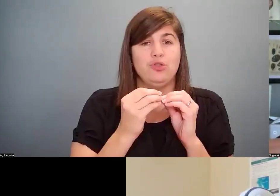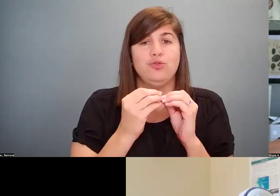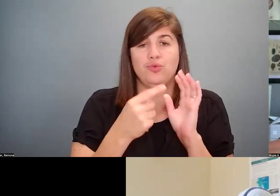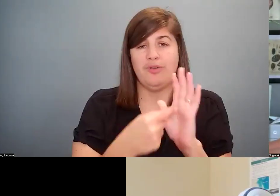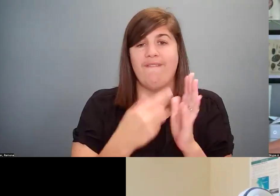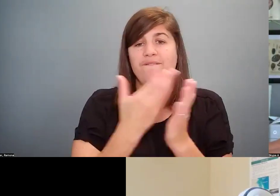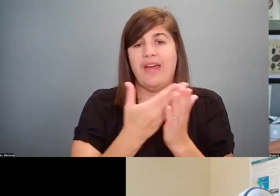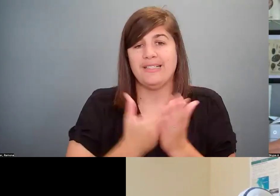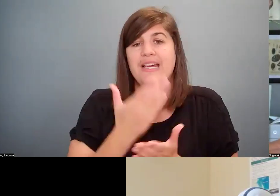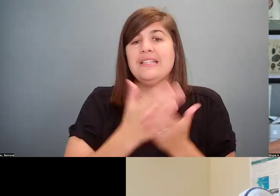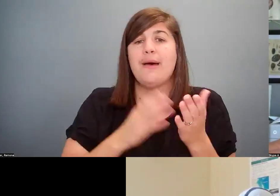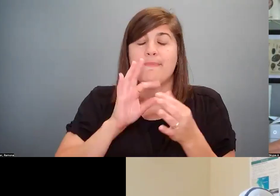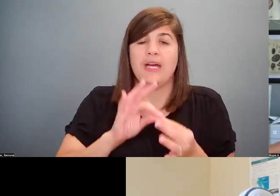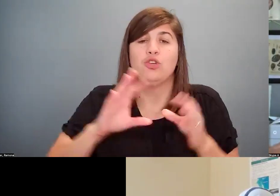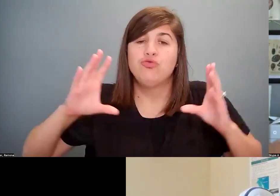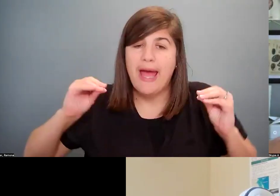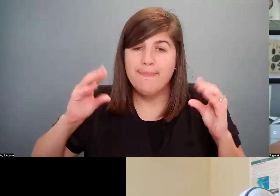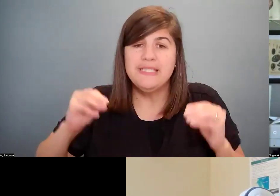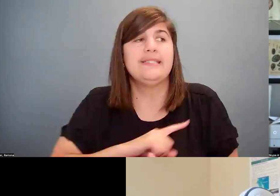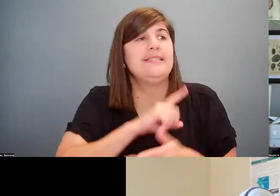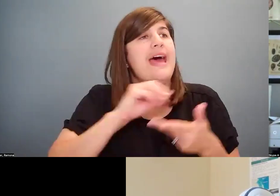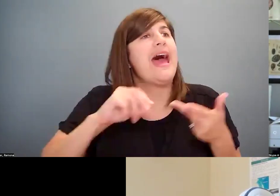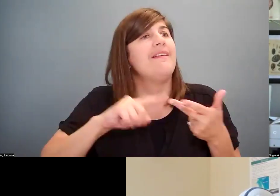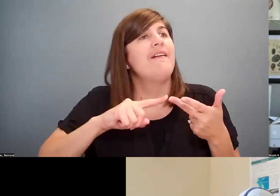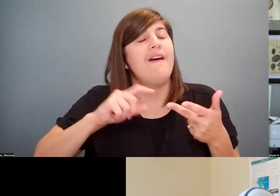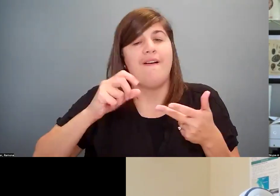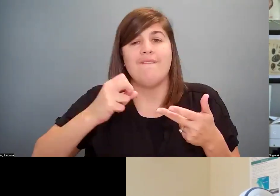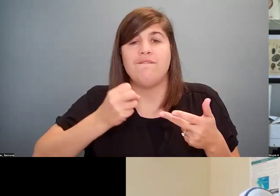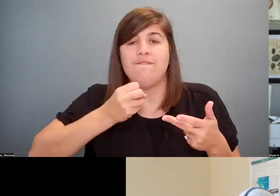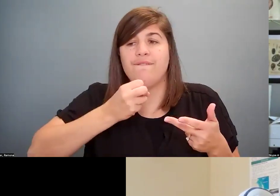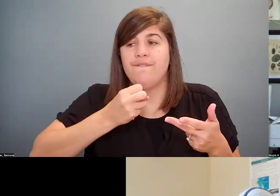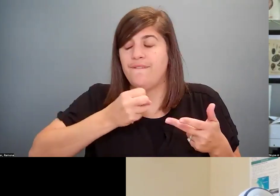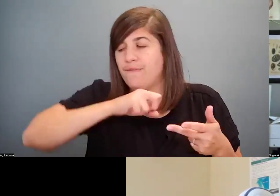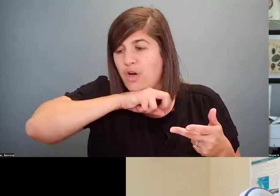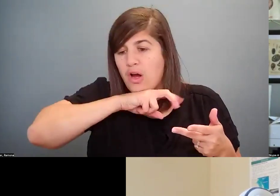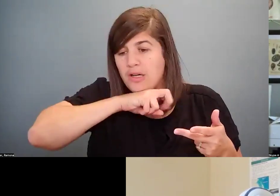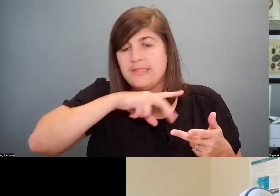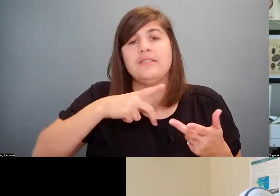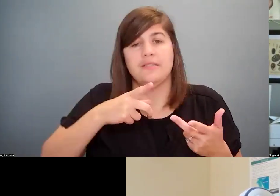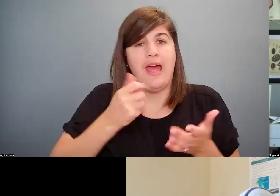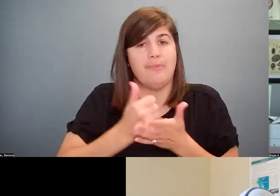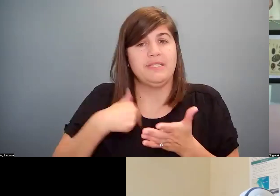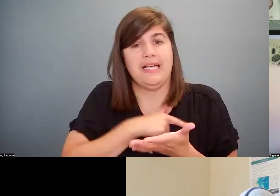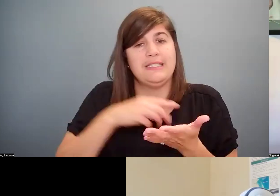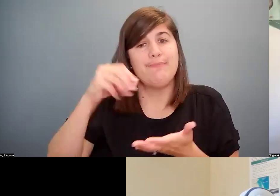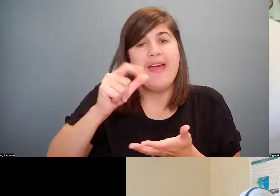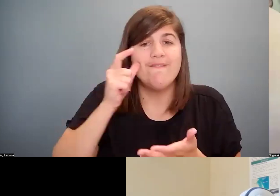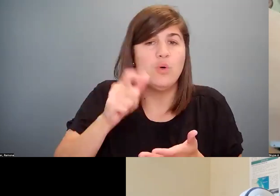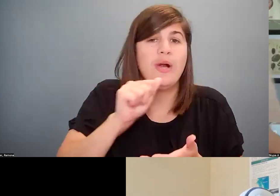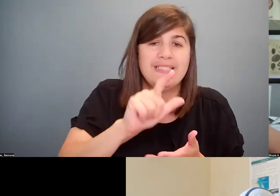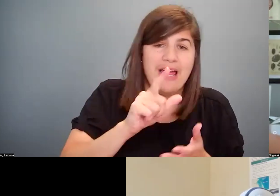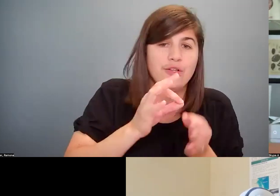also have some on crabs and frogs. This helps us be able to pay for ASL interpretation